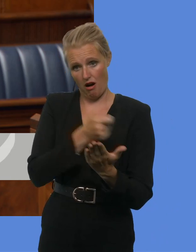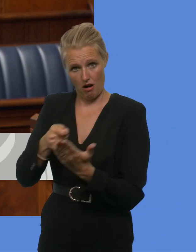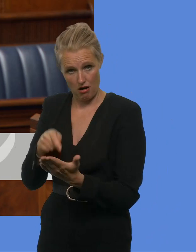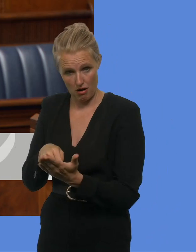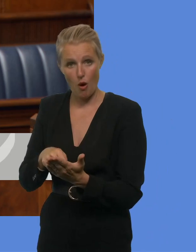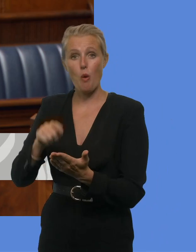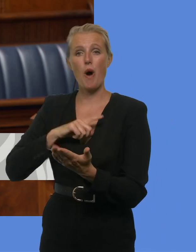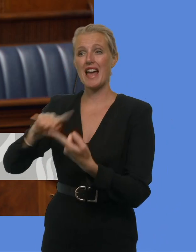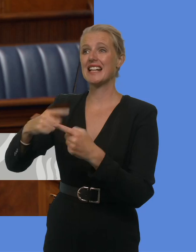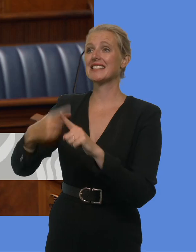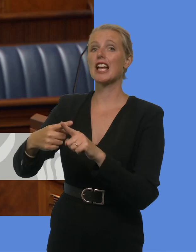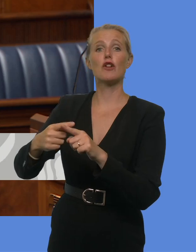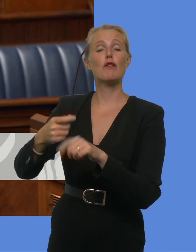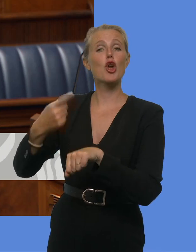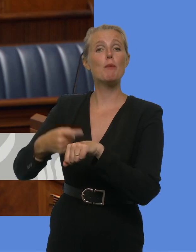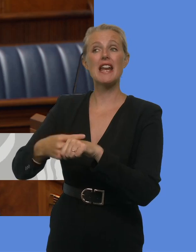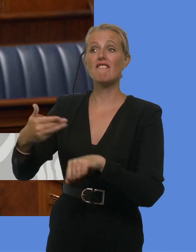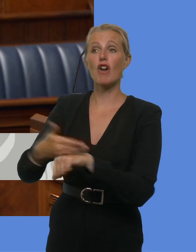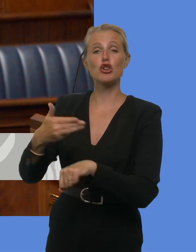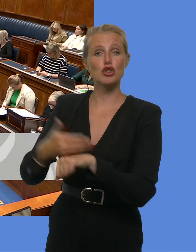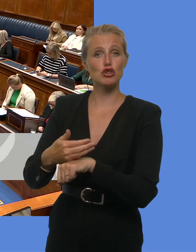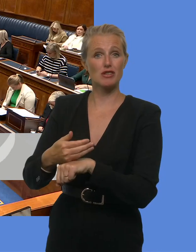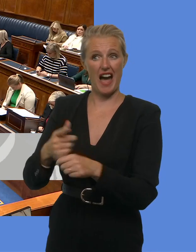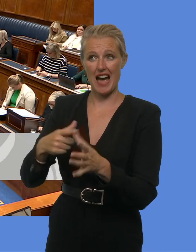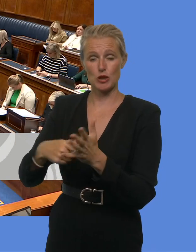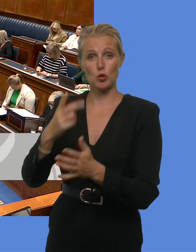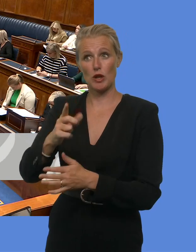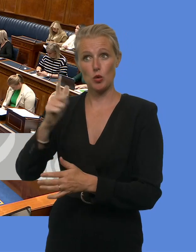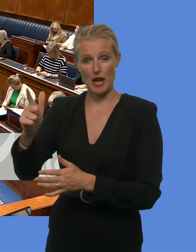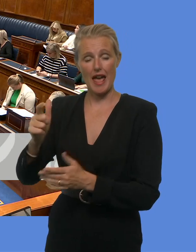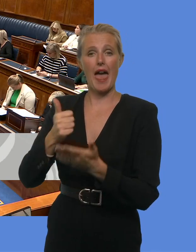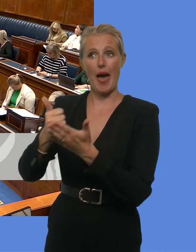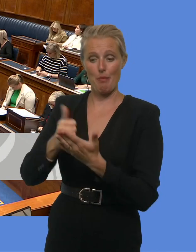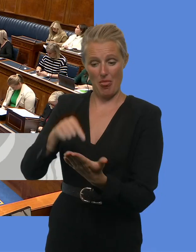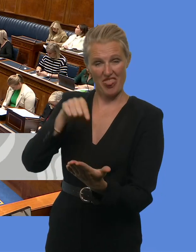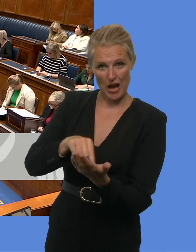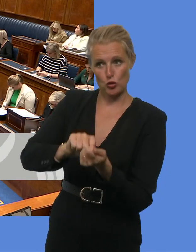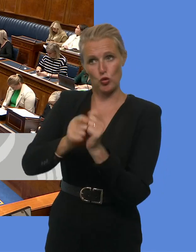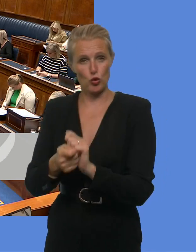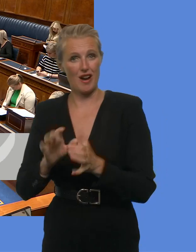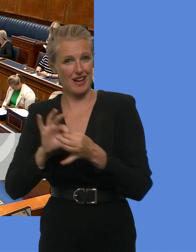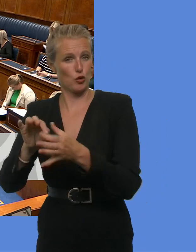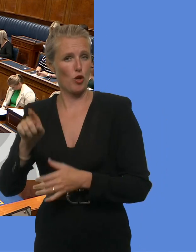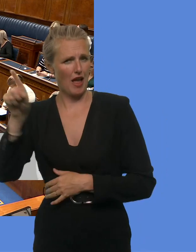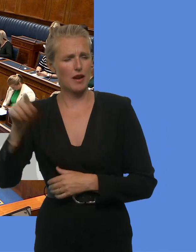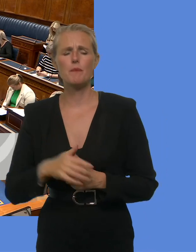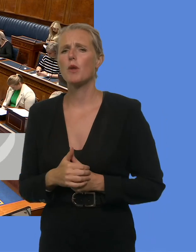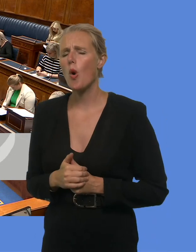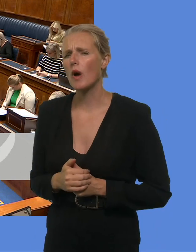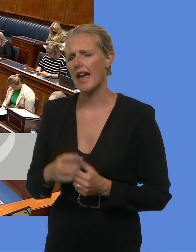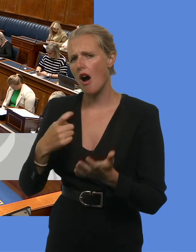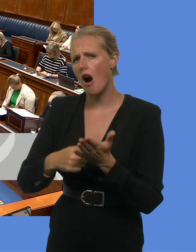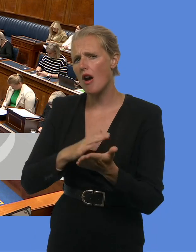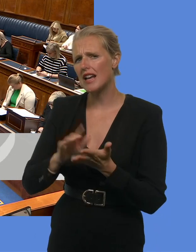Committee Functions Act of 2020. Ms Bradshaw. Thank you, Deputy First Minister. The RHI